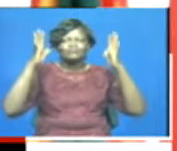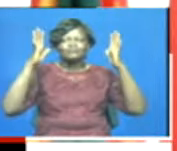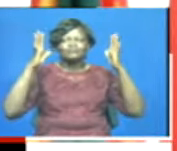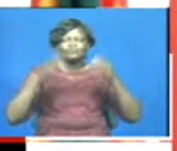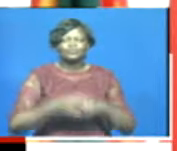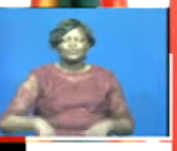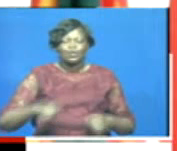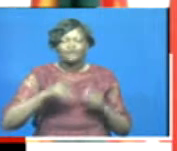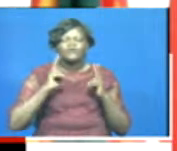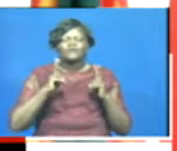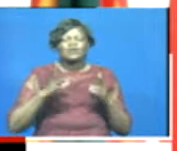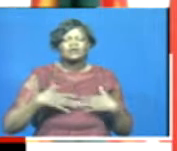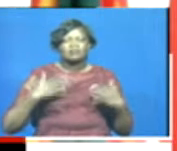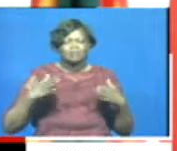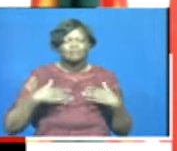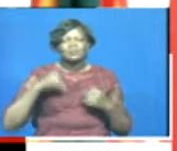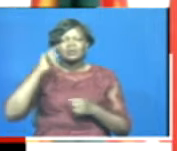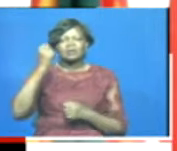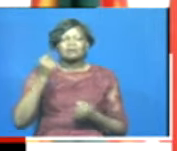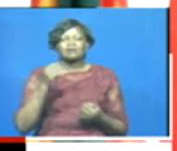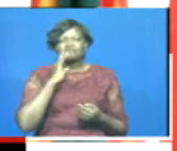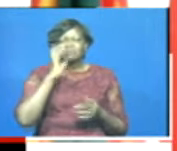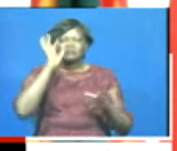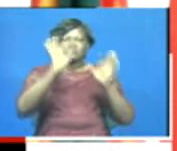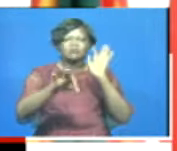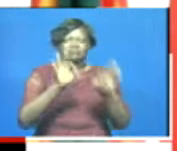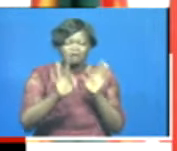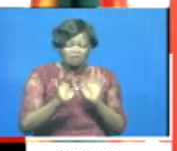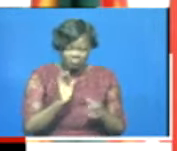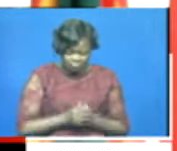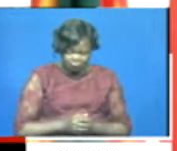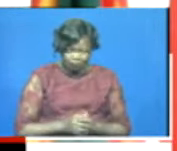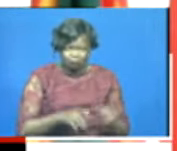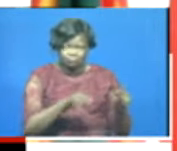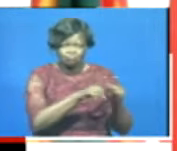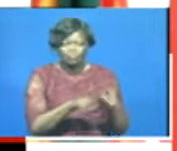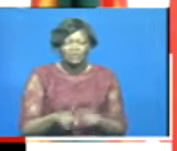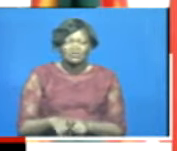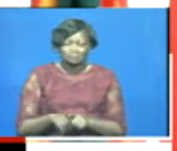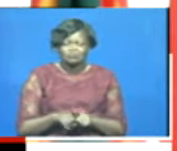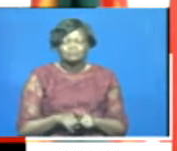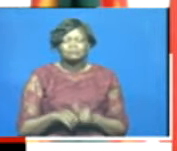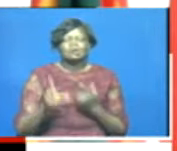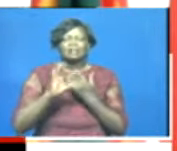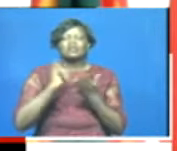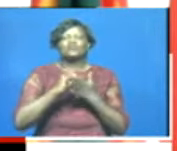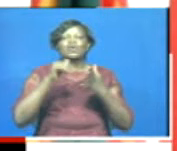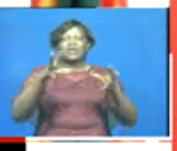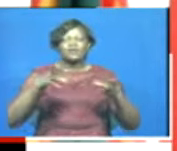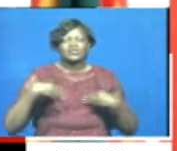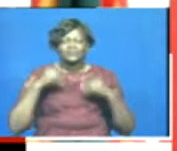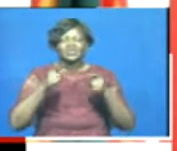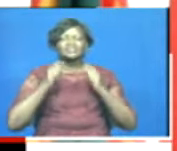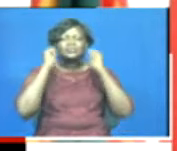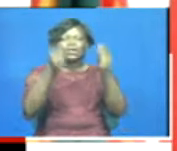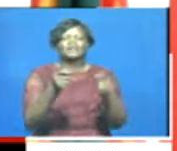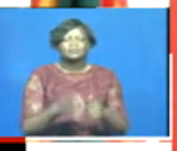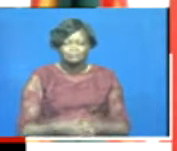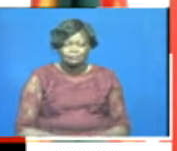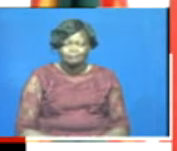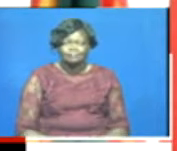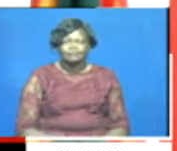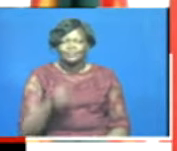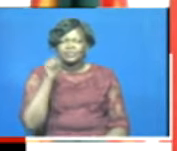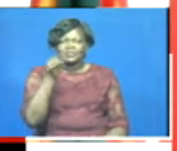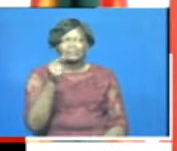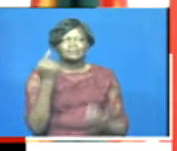very pleased Kenya has been selected as a recipient for this award. This is